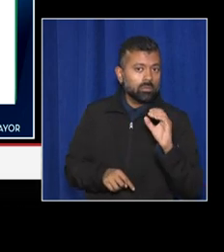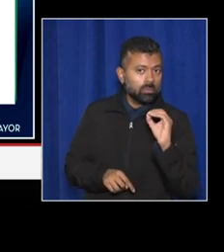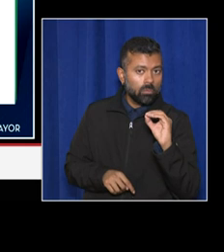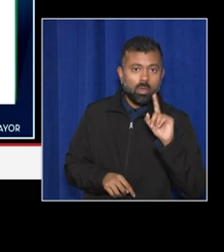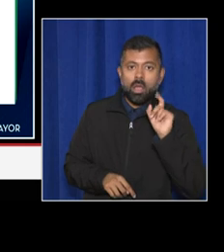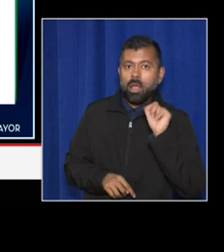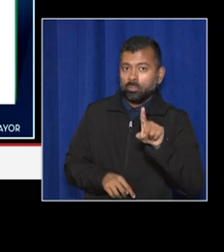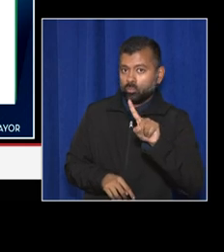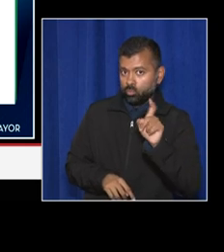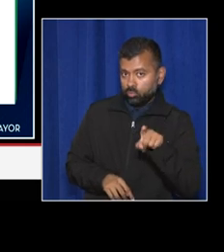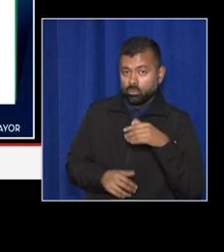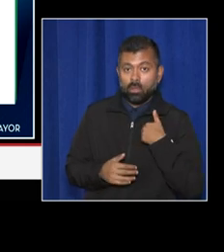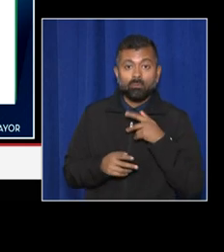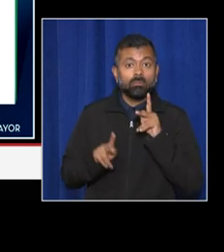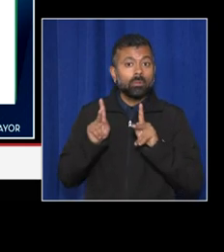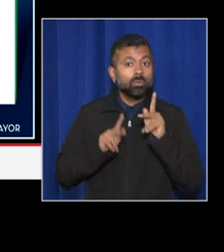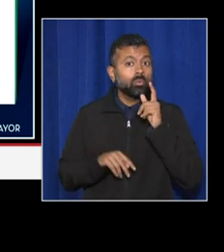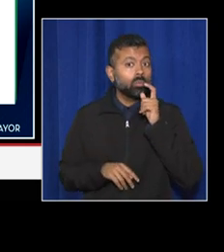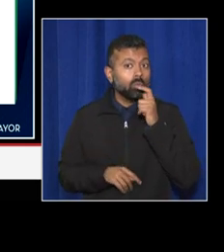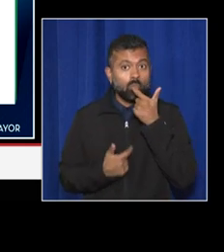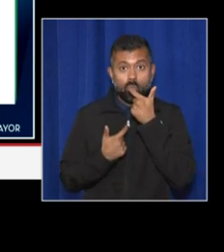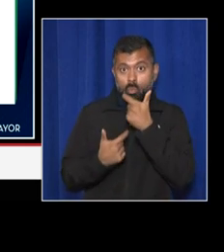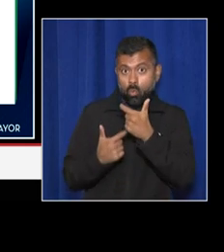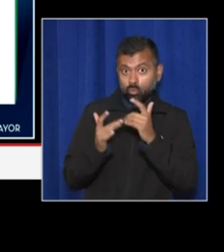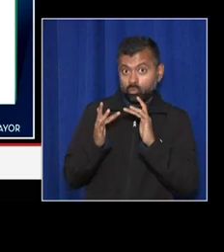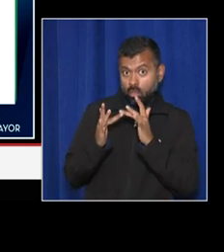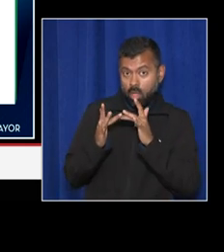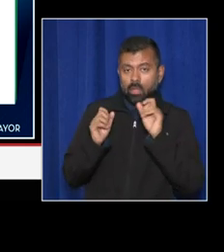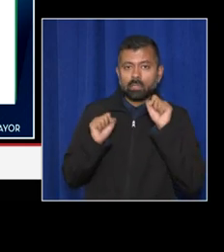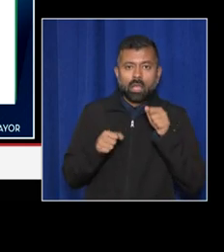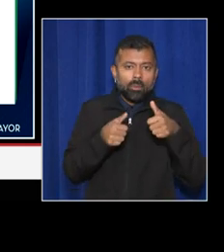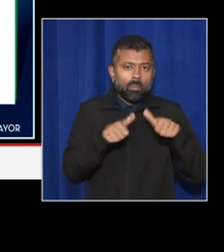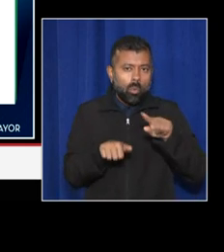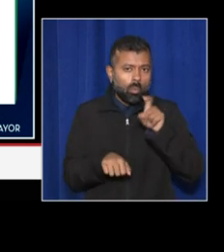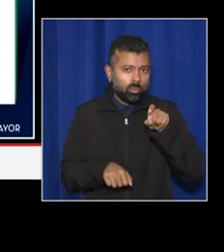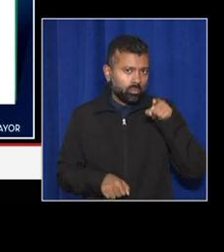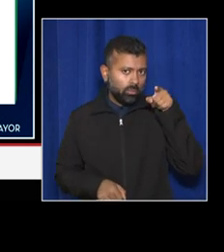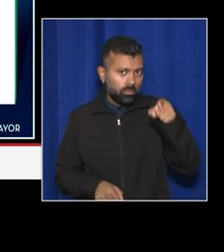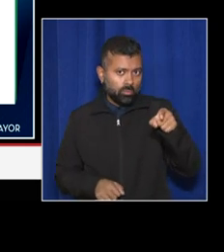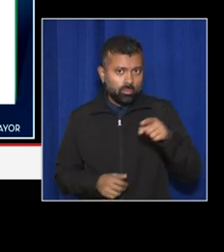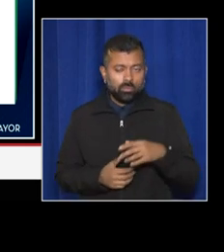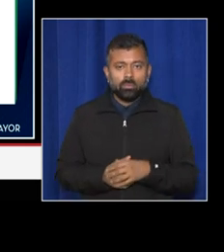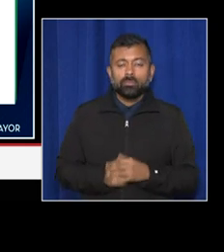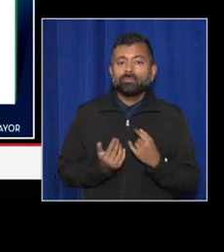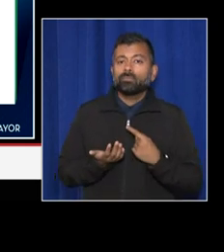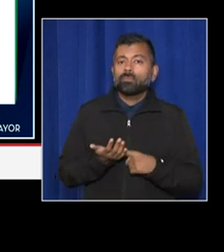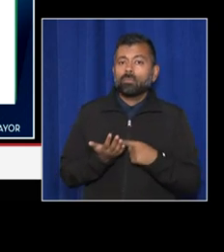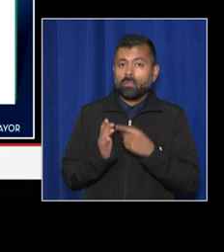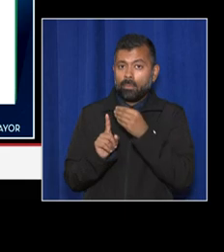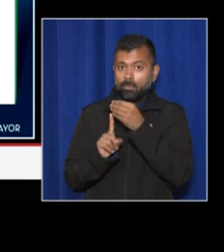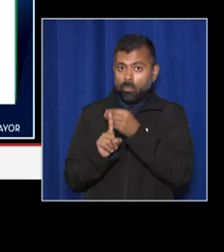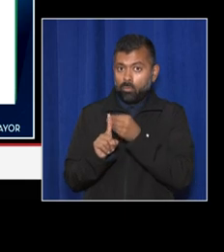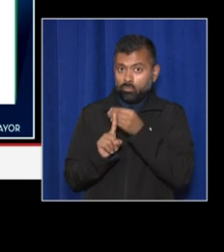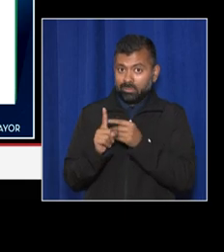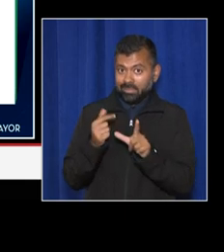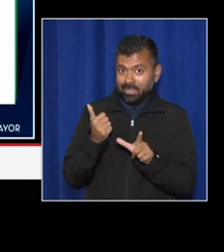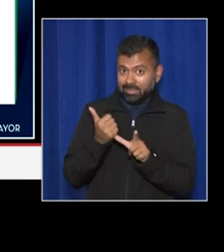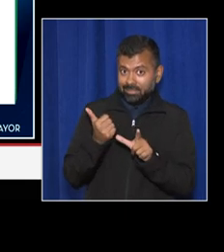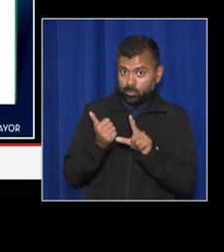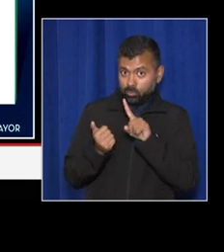mortgage assistance answer. And so, Deputy Mayor, if you can repeat mortgage assistance available for federal